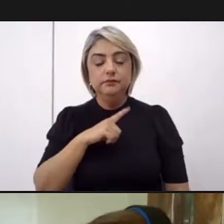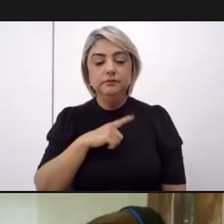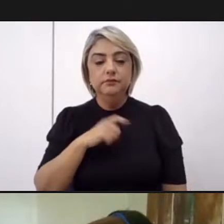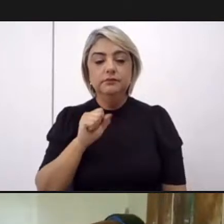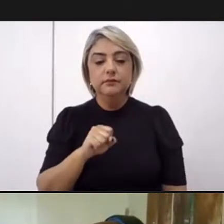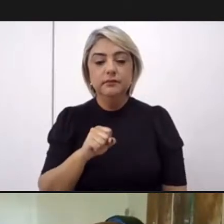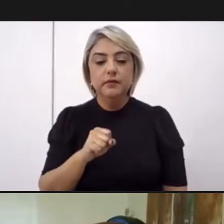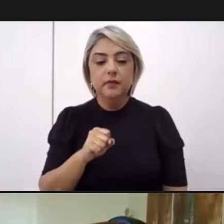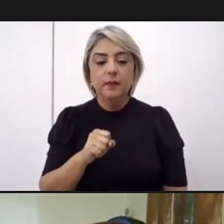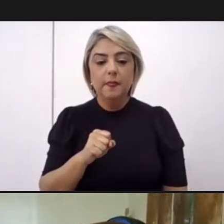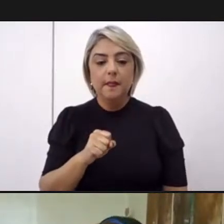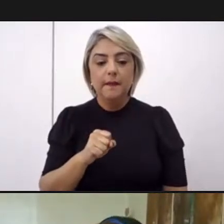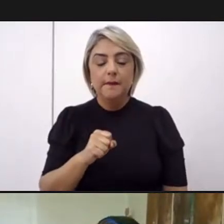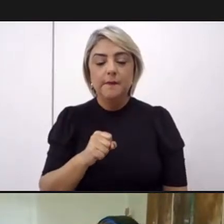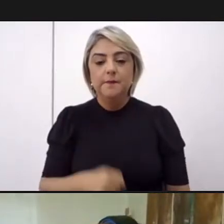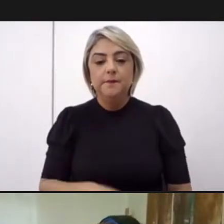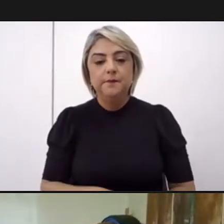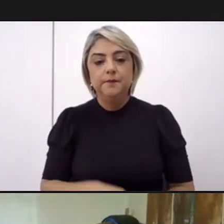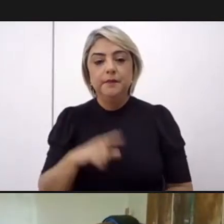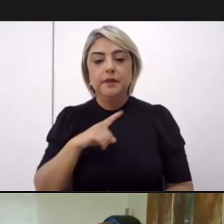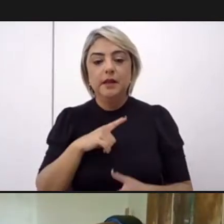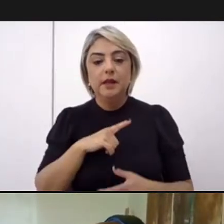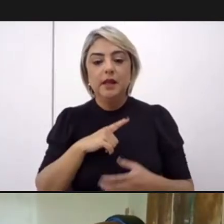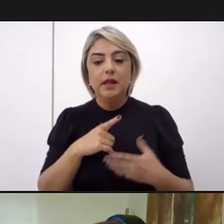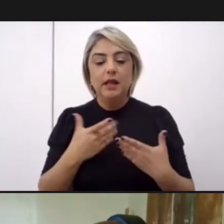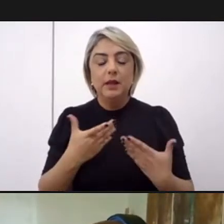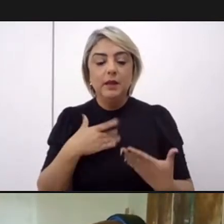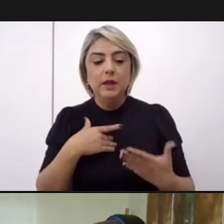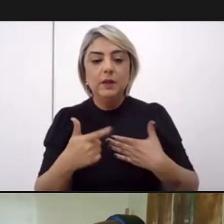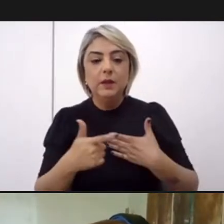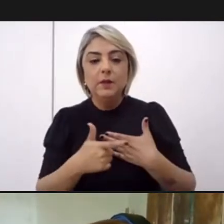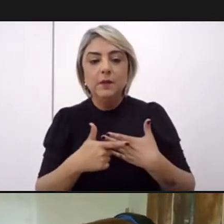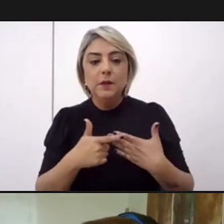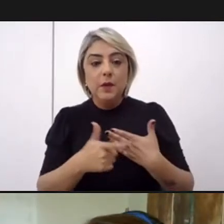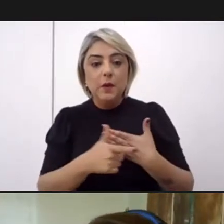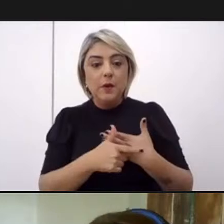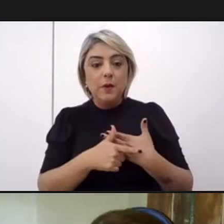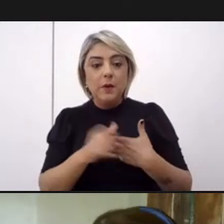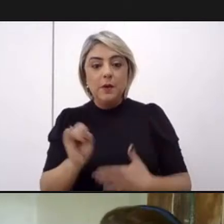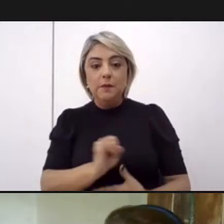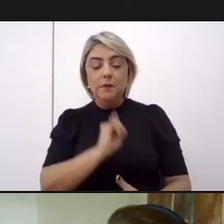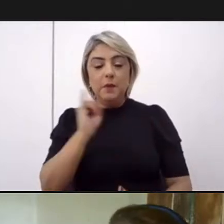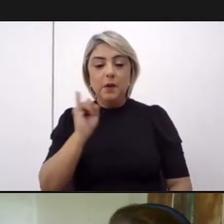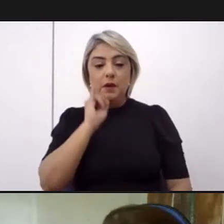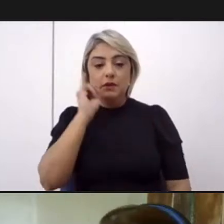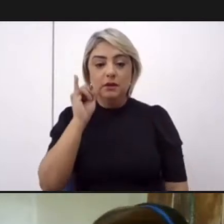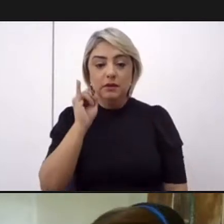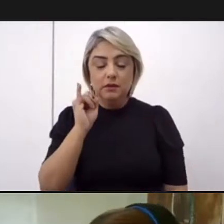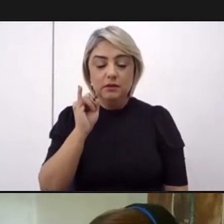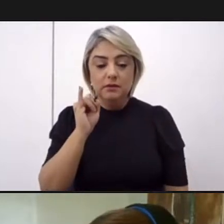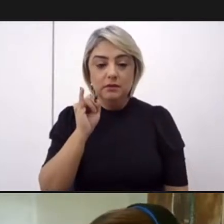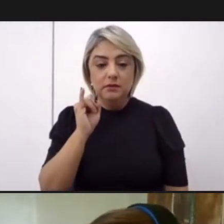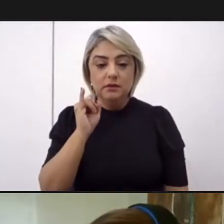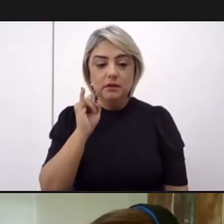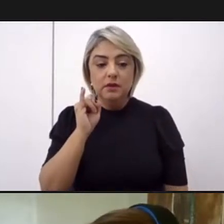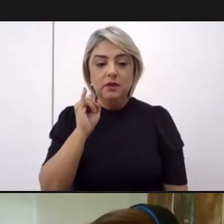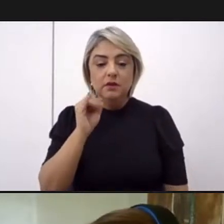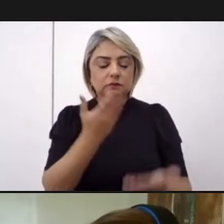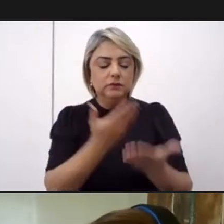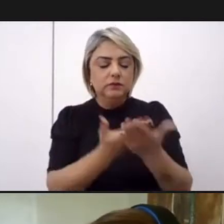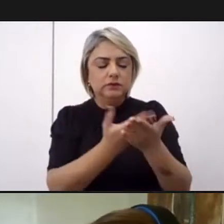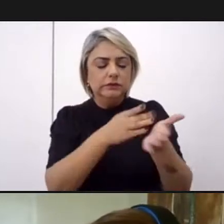has been playing a key role in Brazilian policy studies in